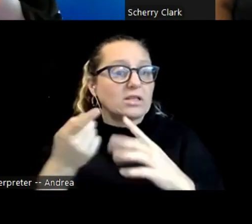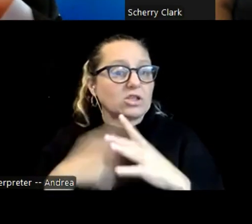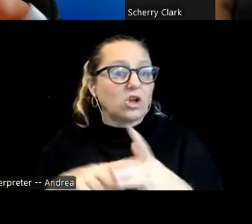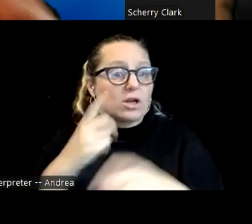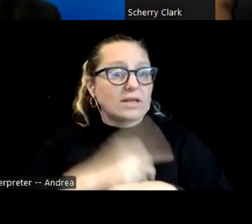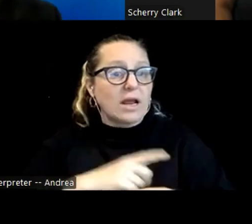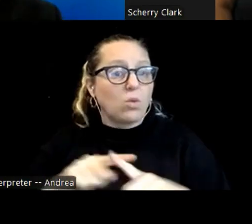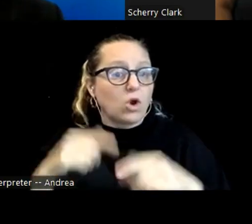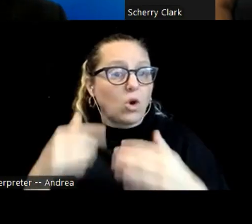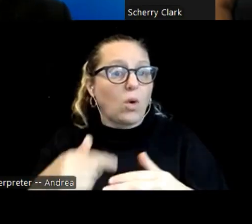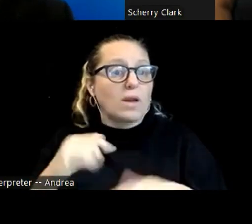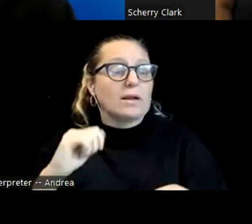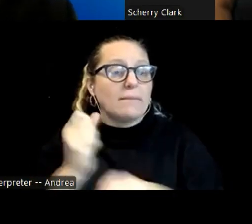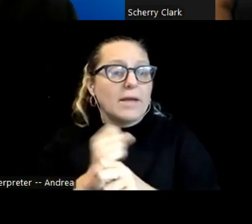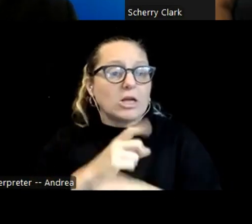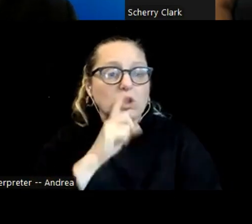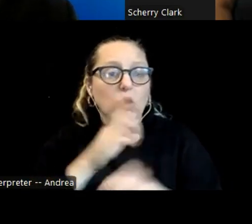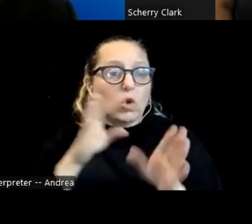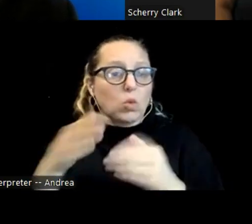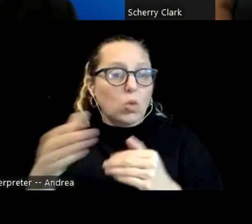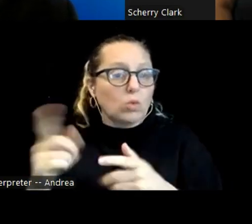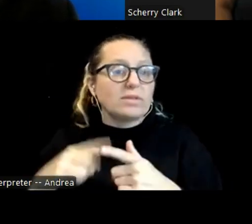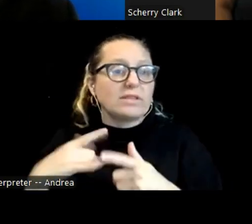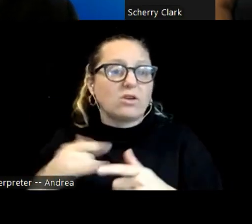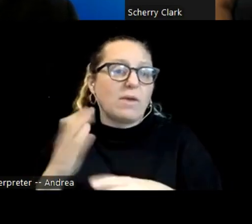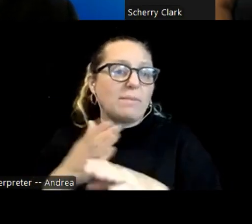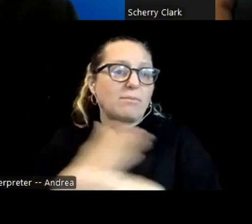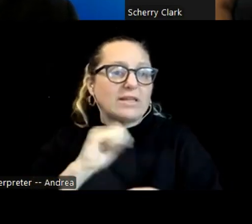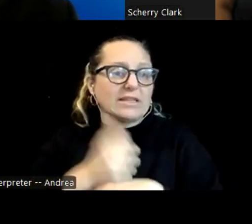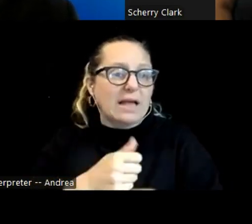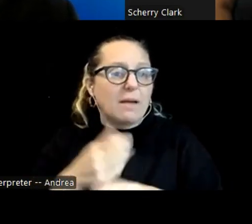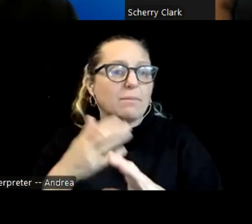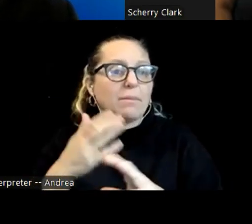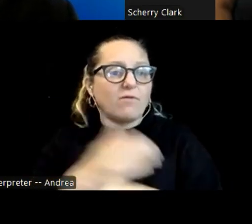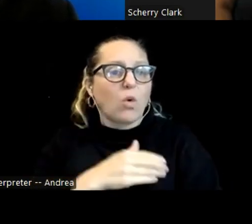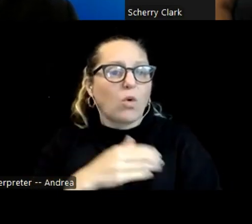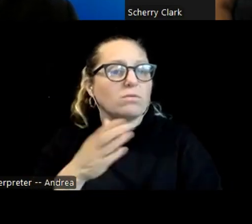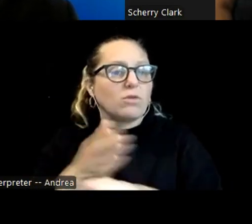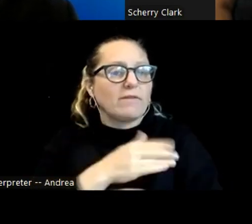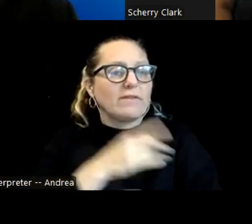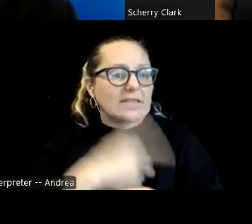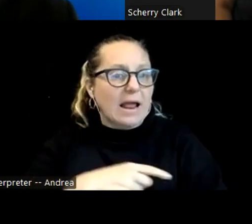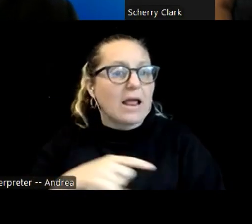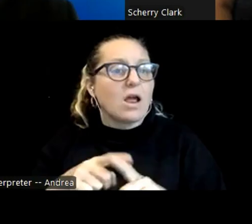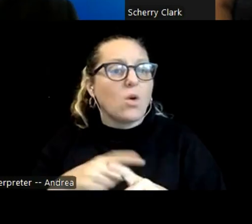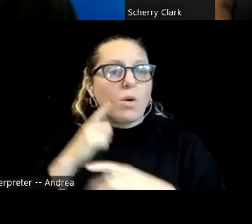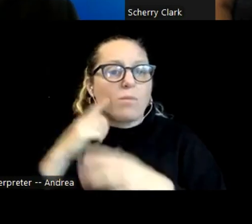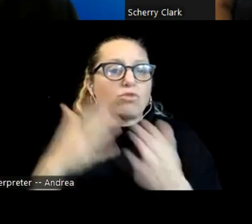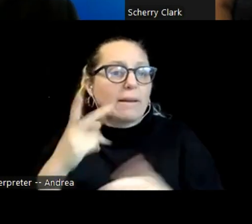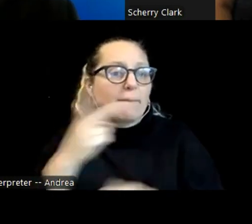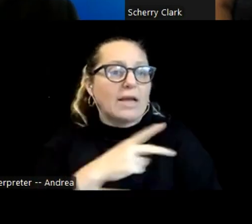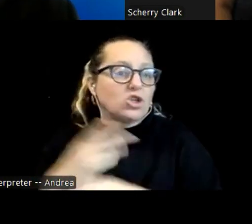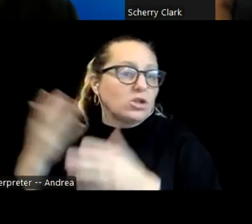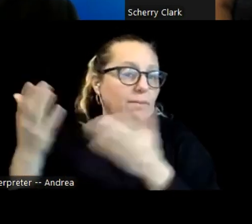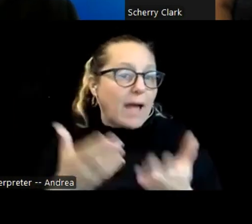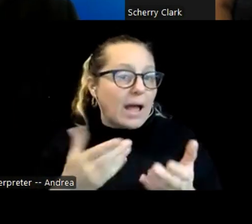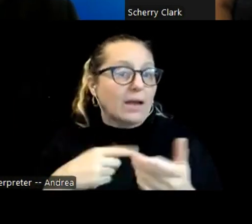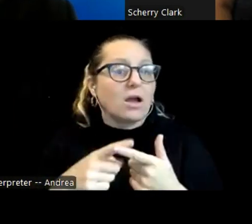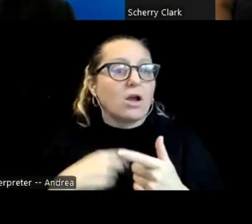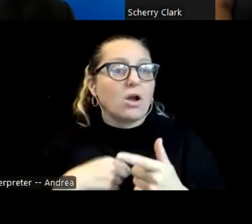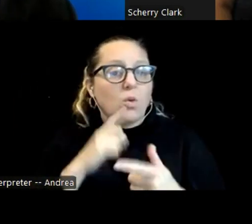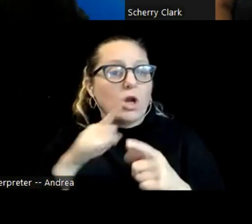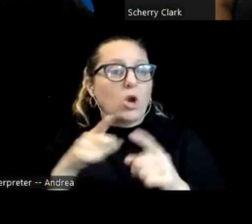up, make sure that our rooms are usually preset before the previous day. We'll bring our patients back and we go interact